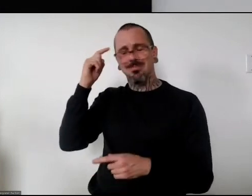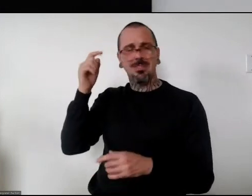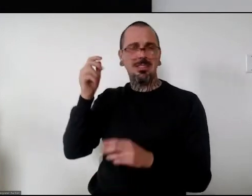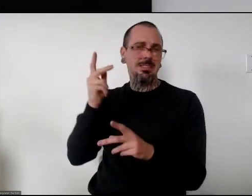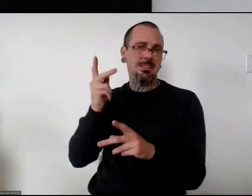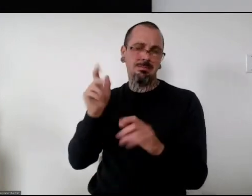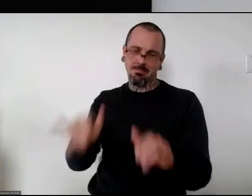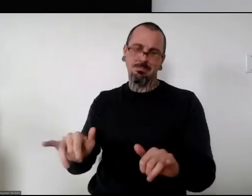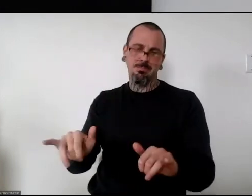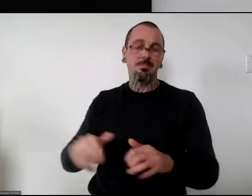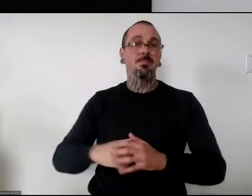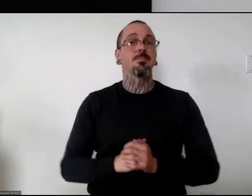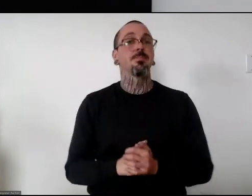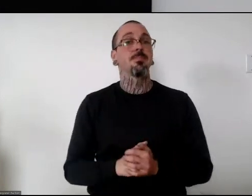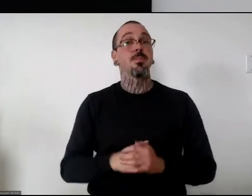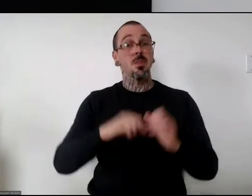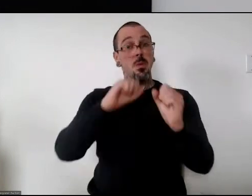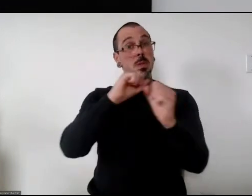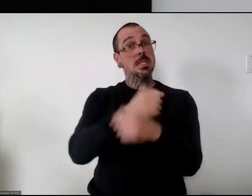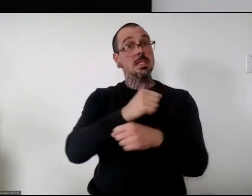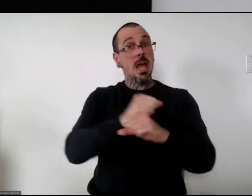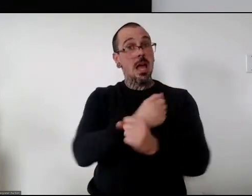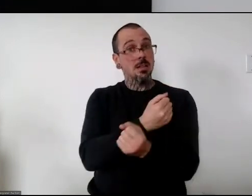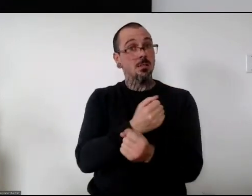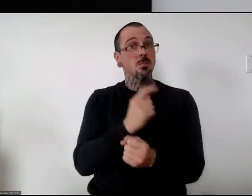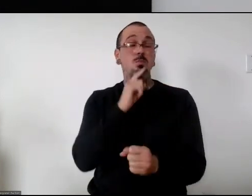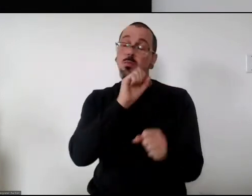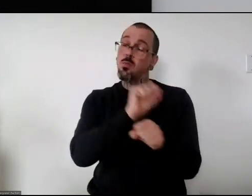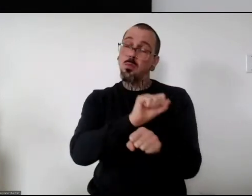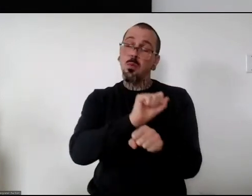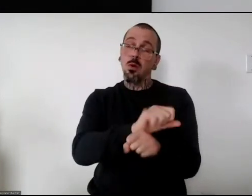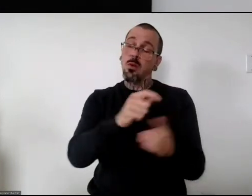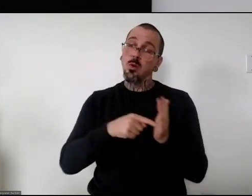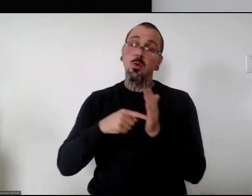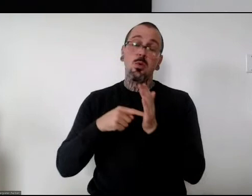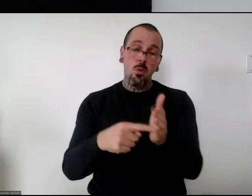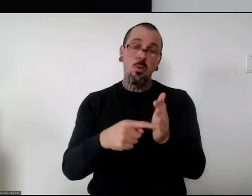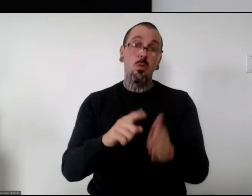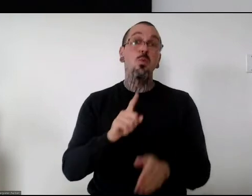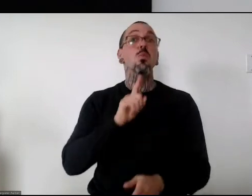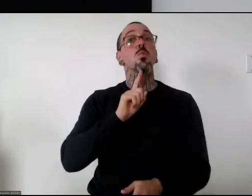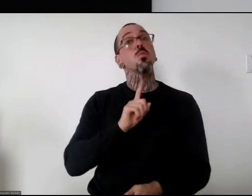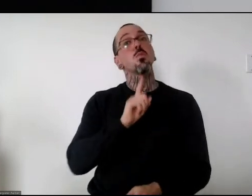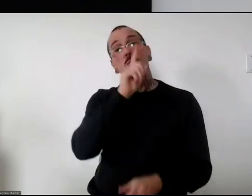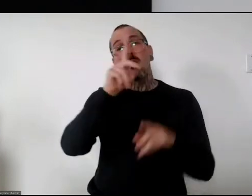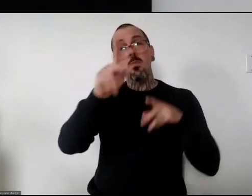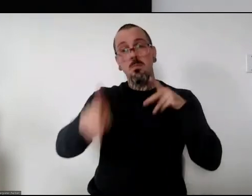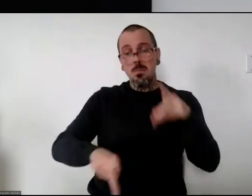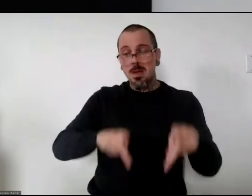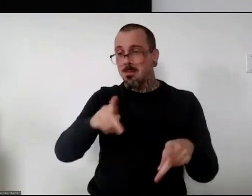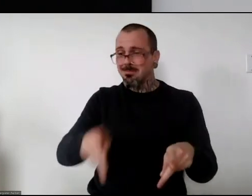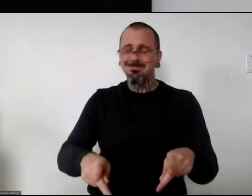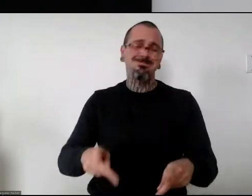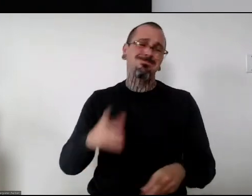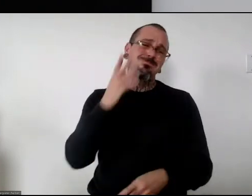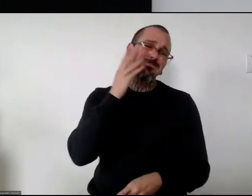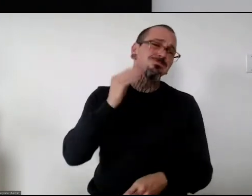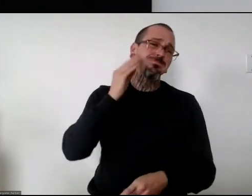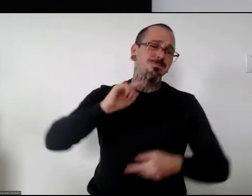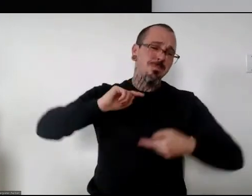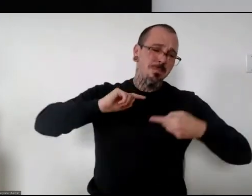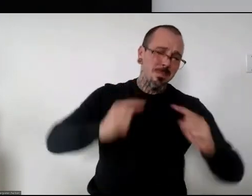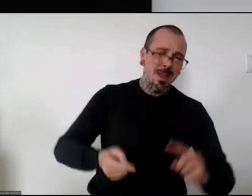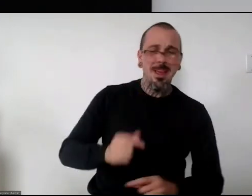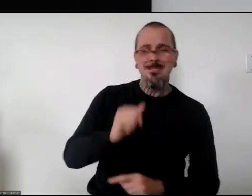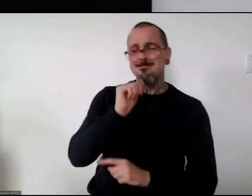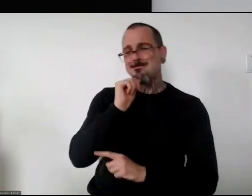people facing real hurt, pain, suffering, and too often death. It is critical